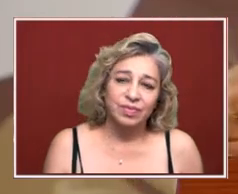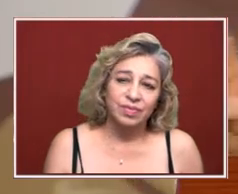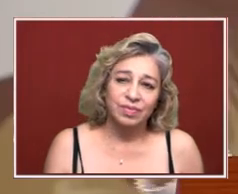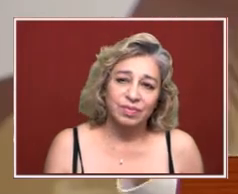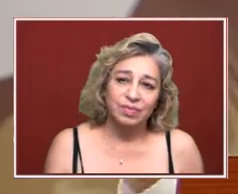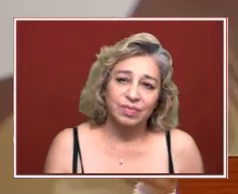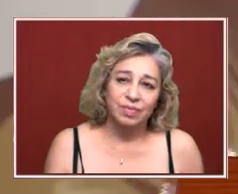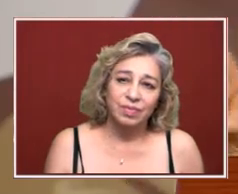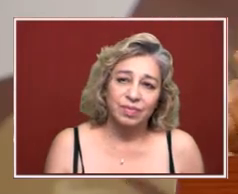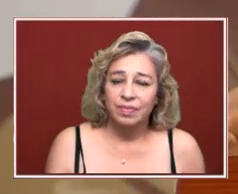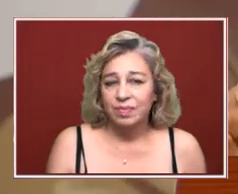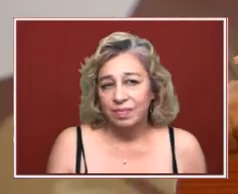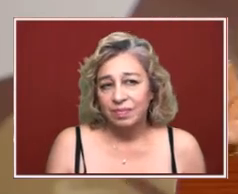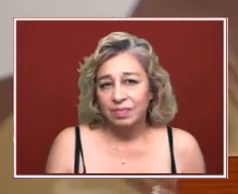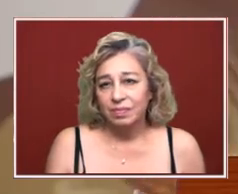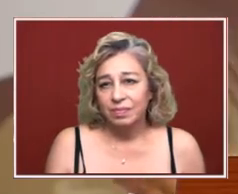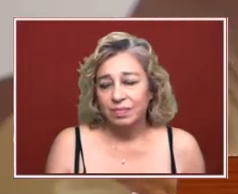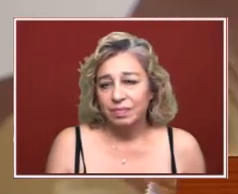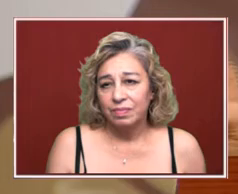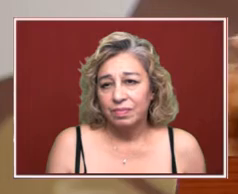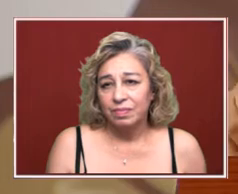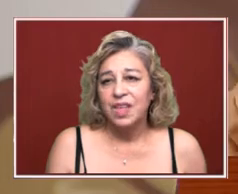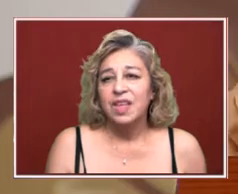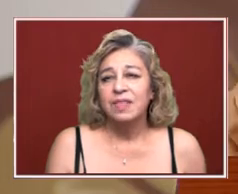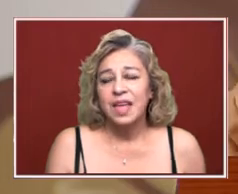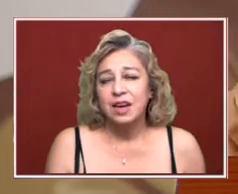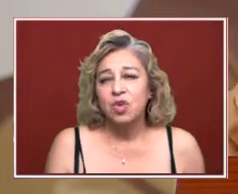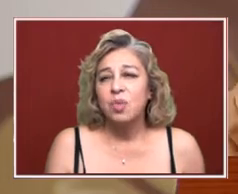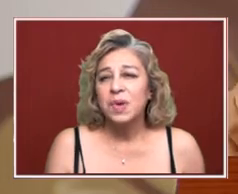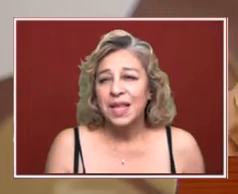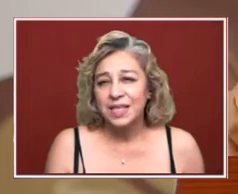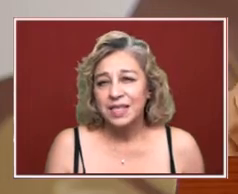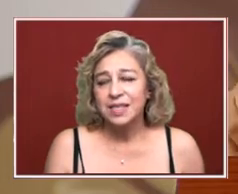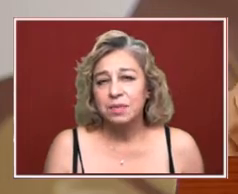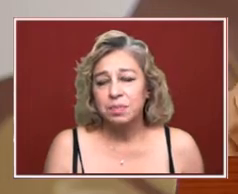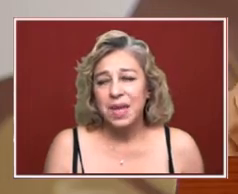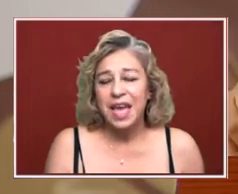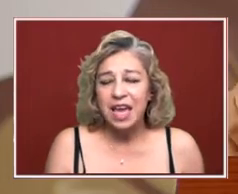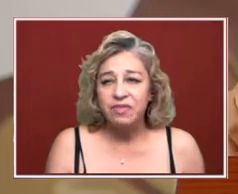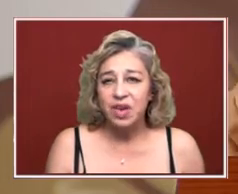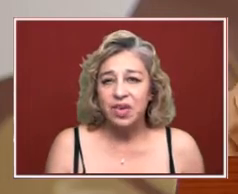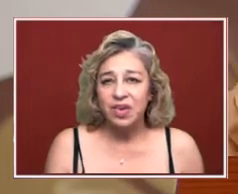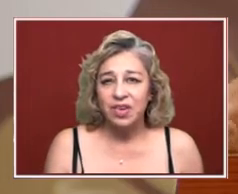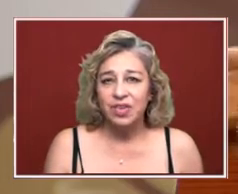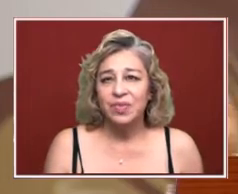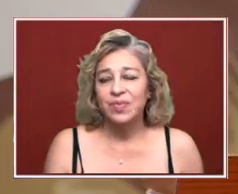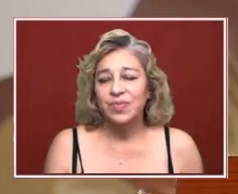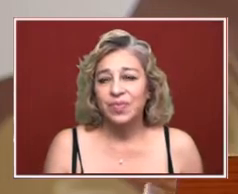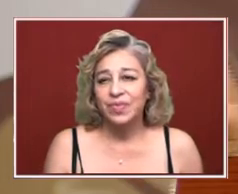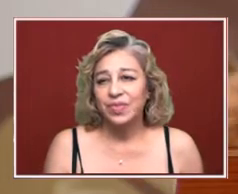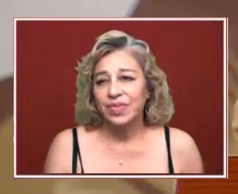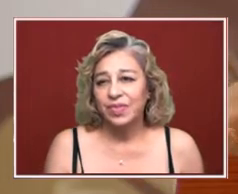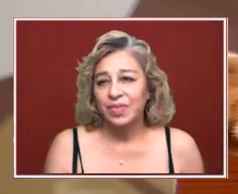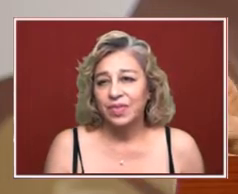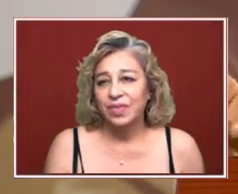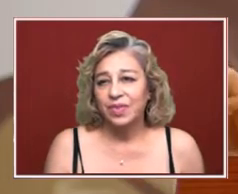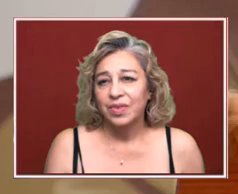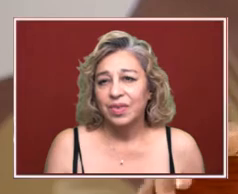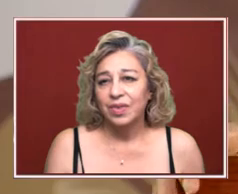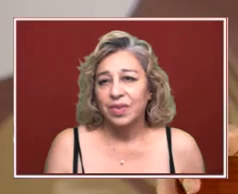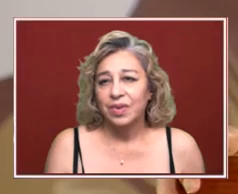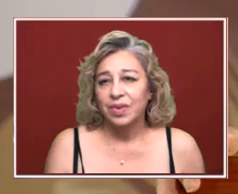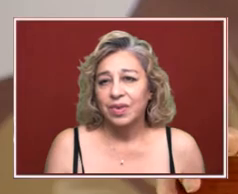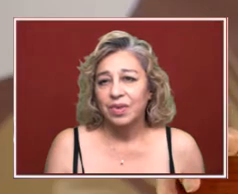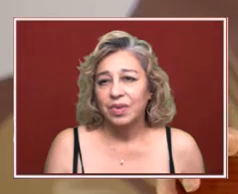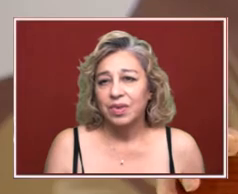que norma el comportamiento. That normalizes the behavior. para nuestra